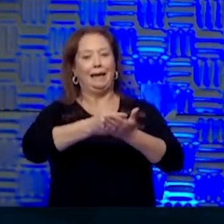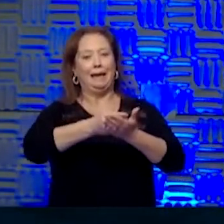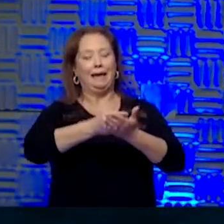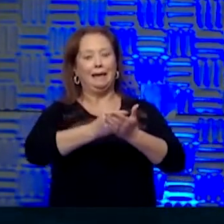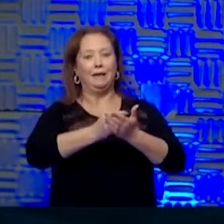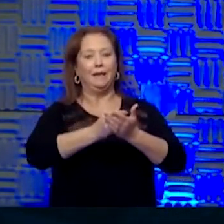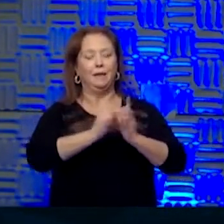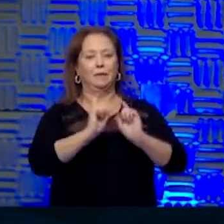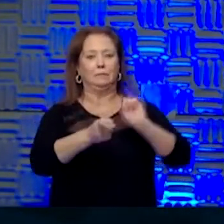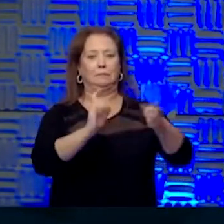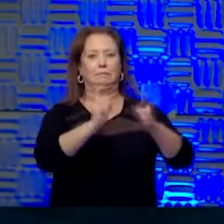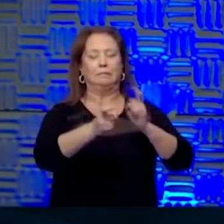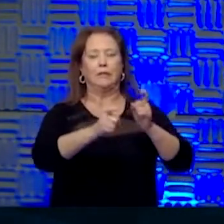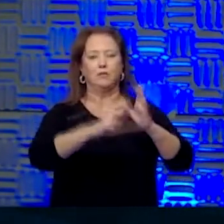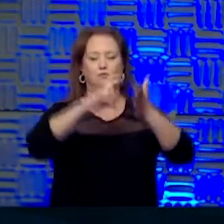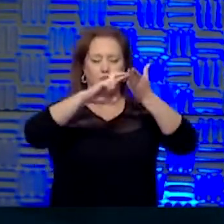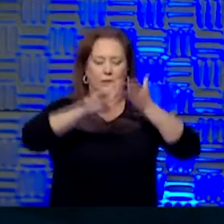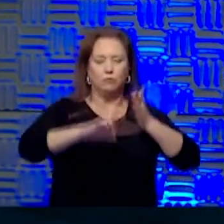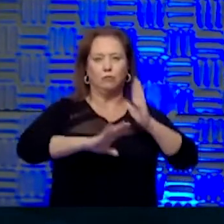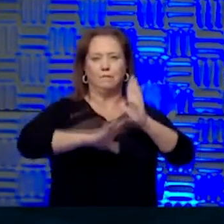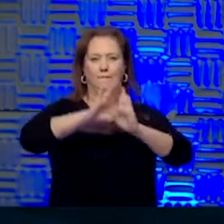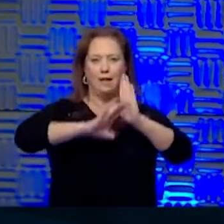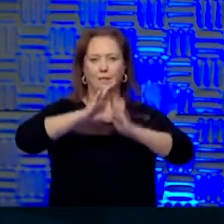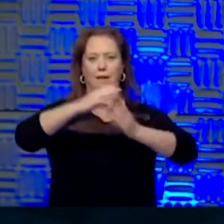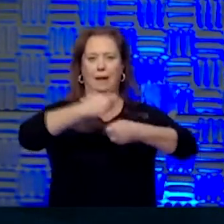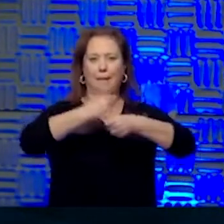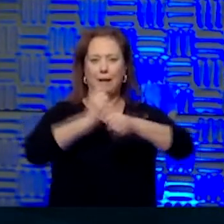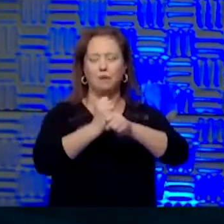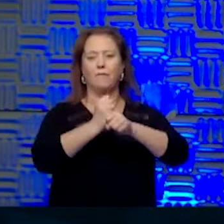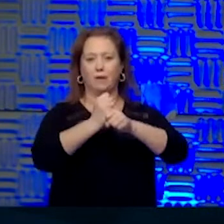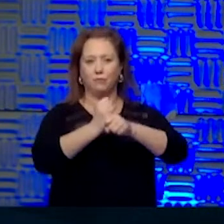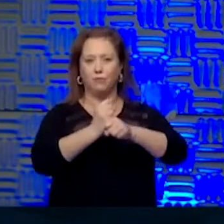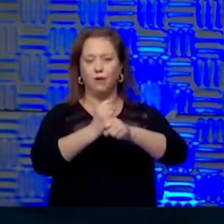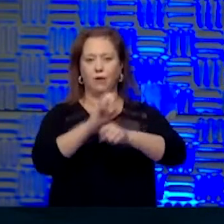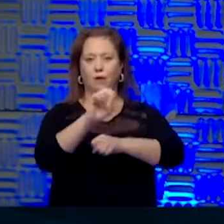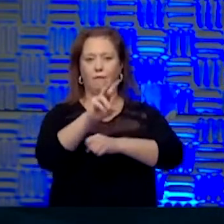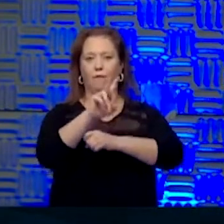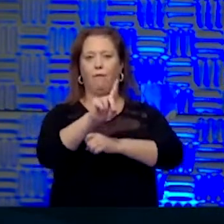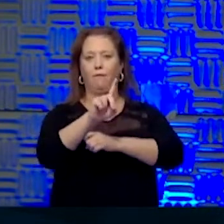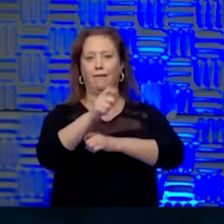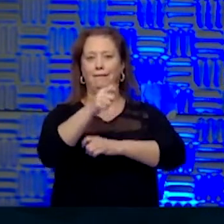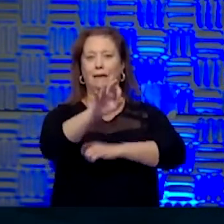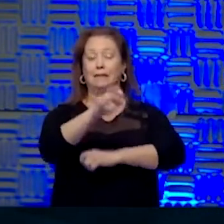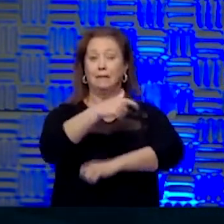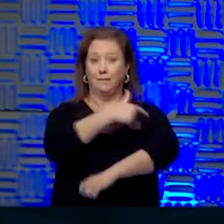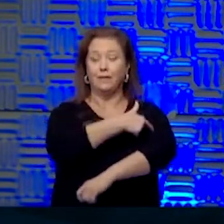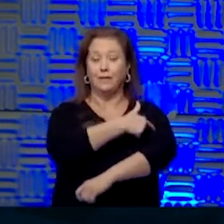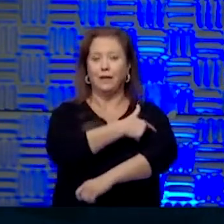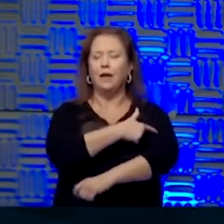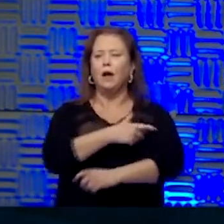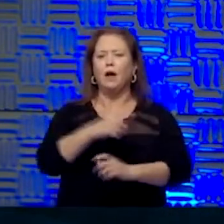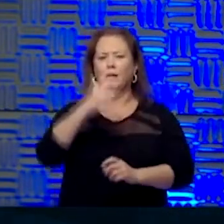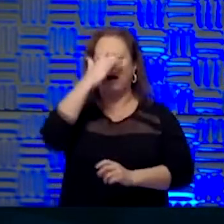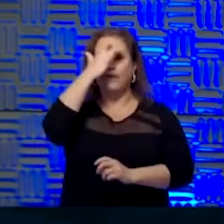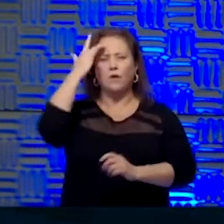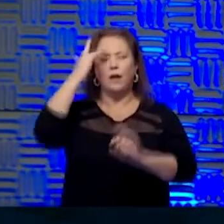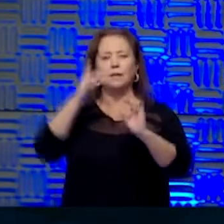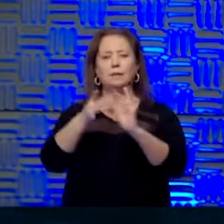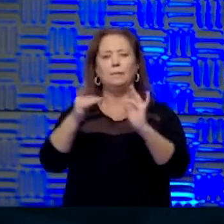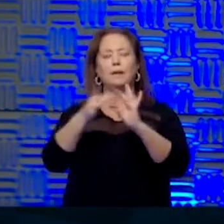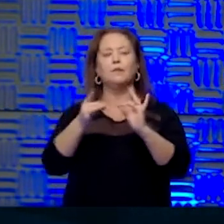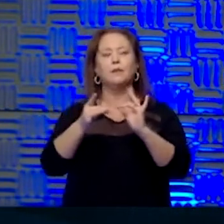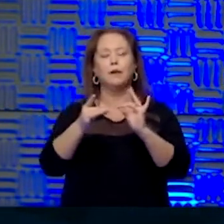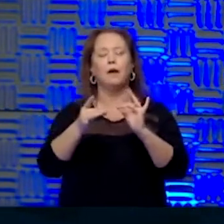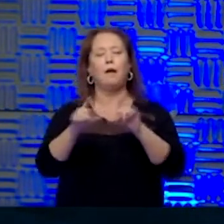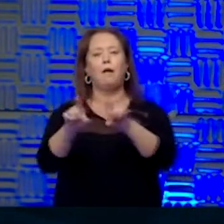that research and development and manufacturing of a COVID-19 vaccine. I failed to mention that one of the things I followed up on this